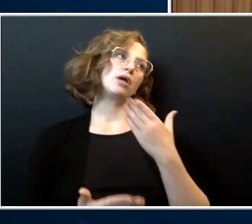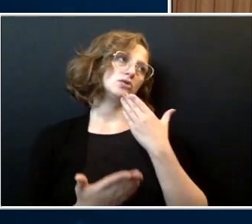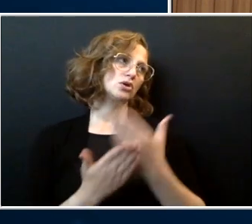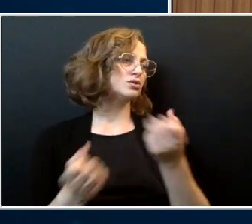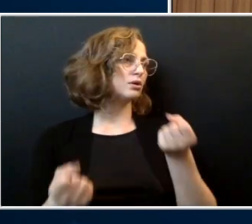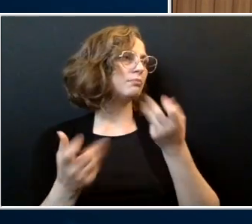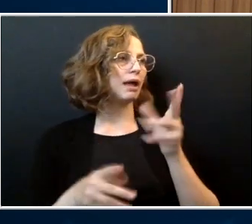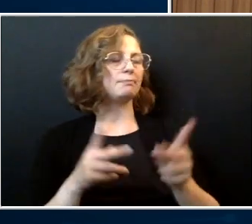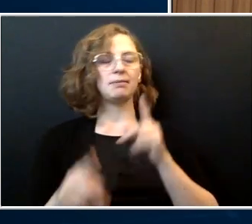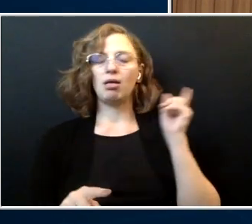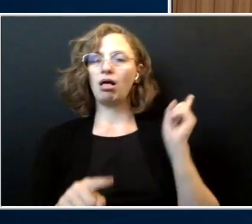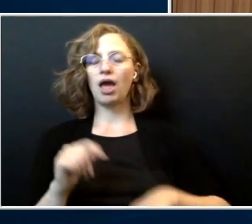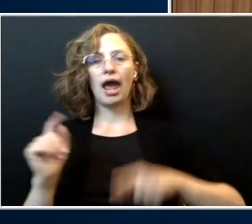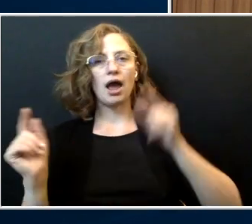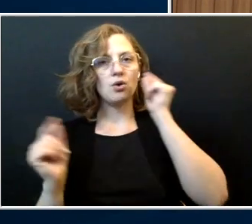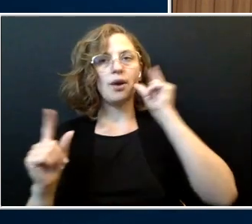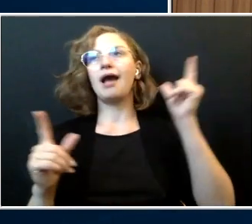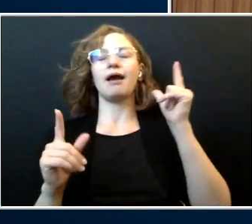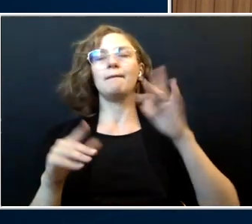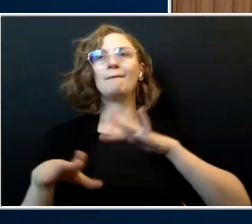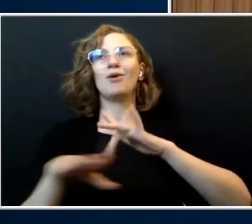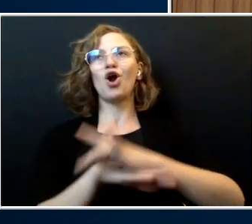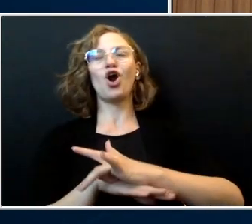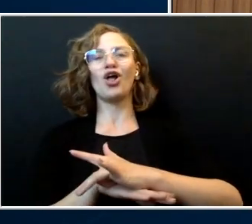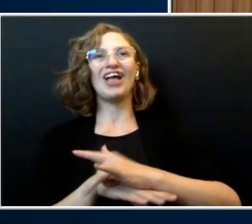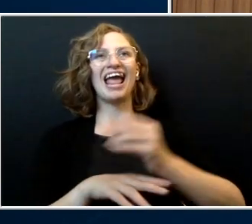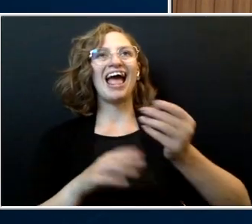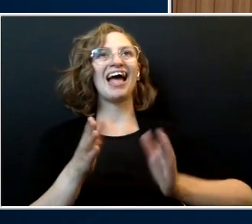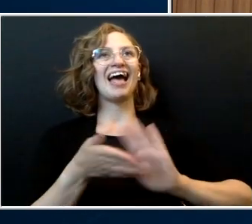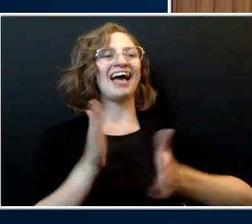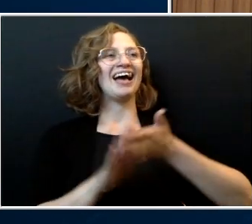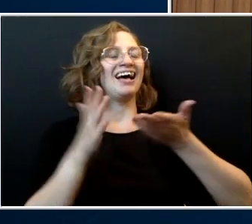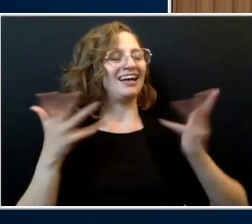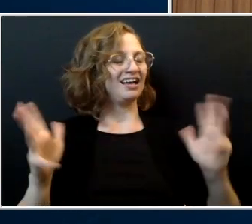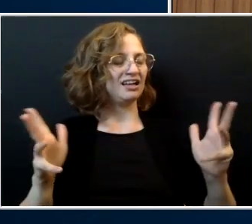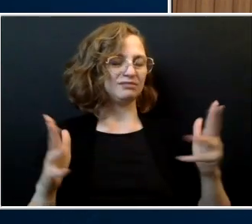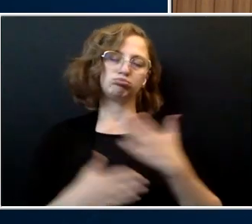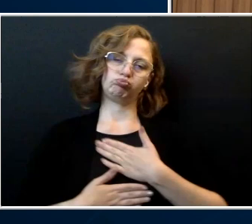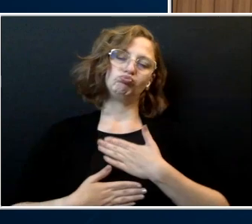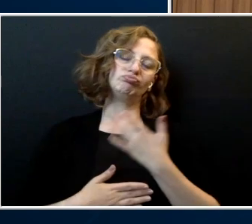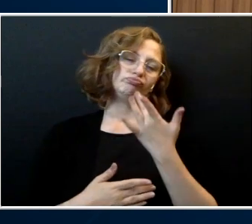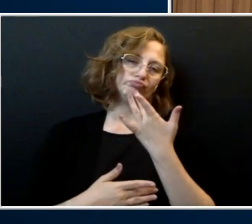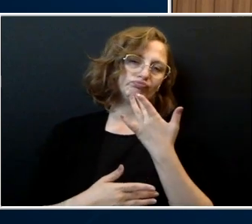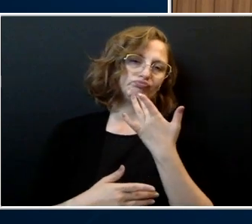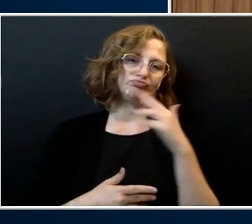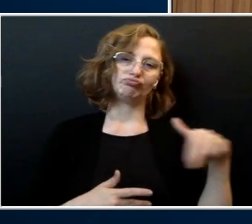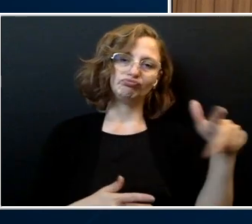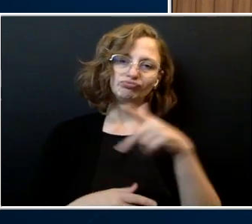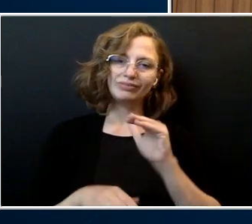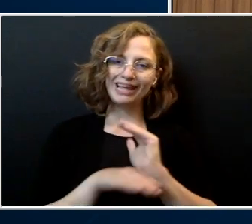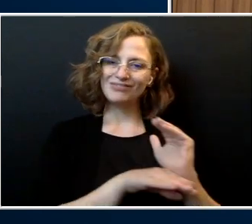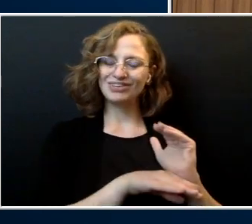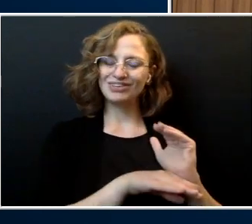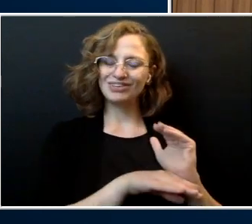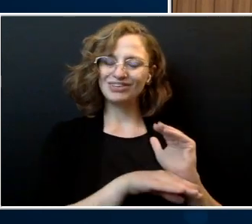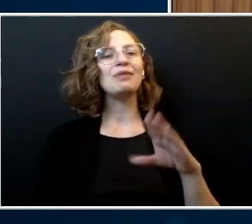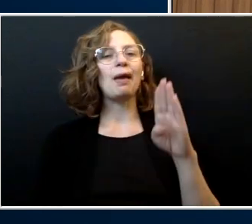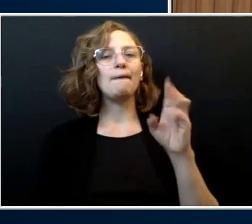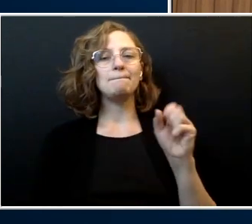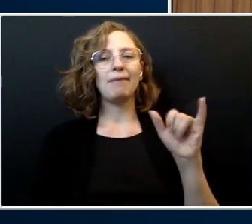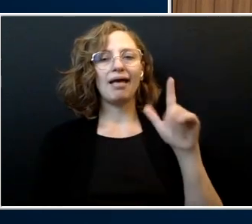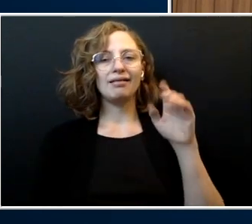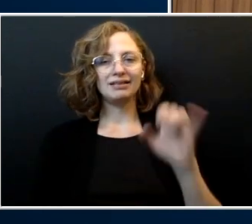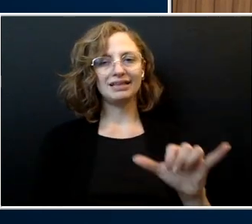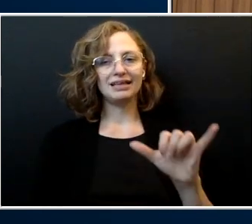in the evening. I've always wondered that. I'm one of those people. Bailey has a question. Bailey wants to know, what exercise advice do you have for people who have